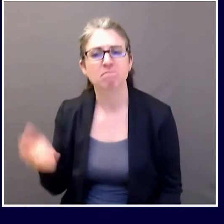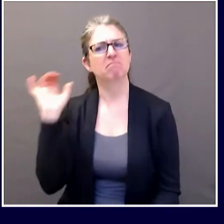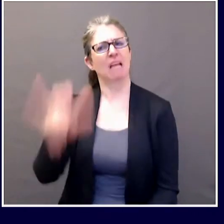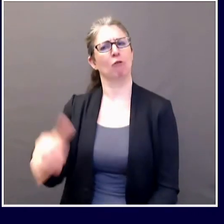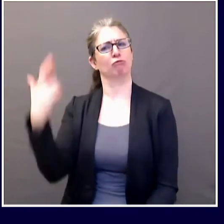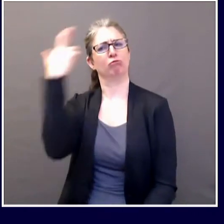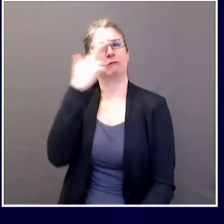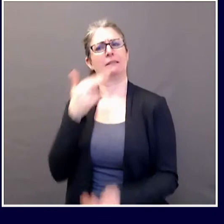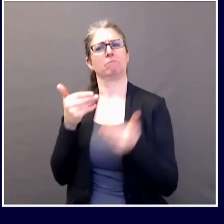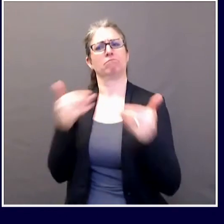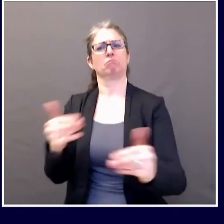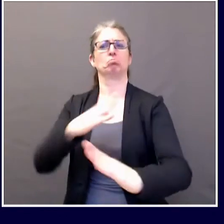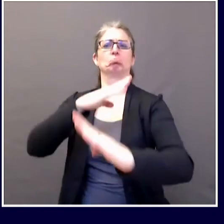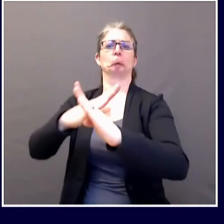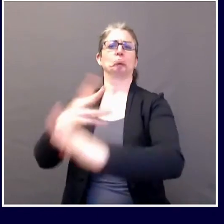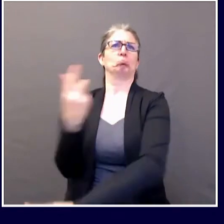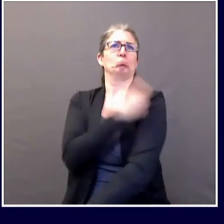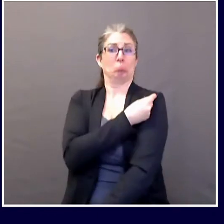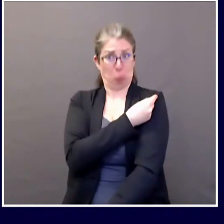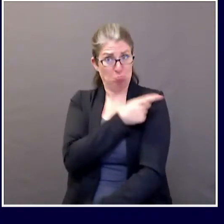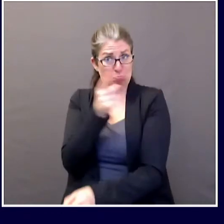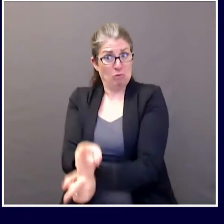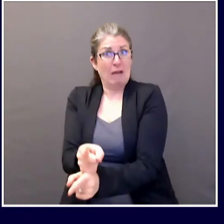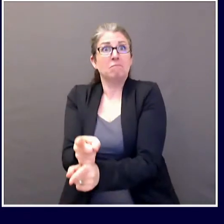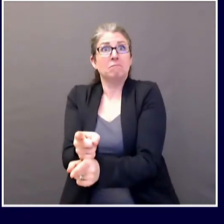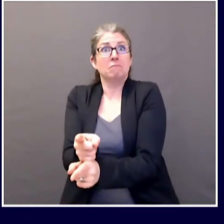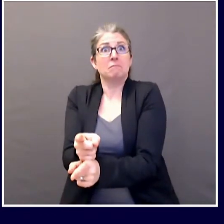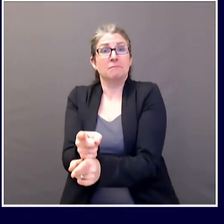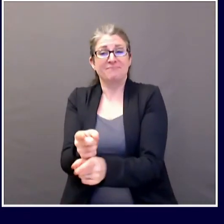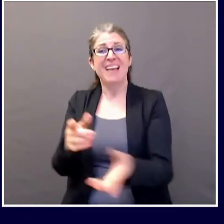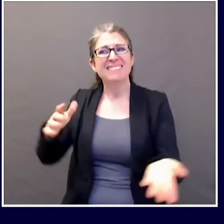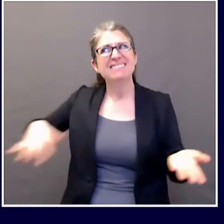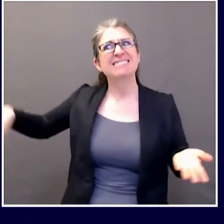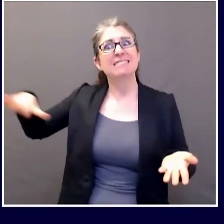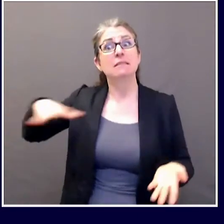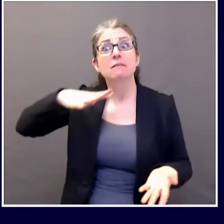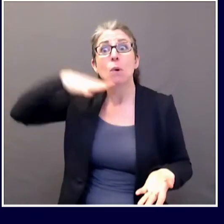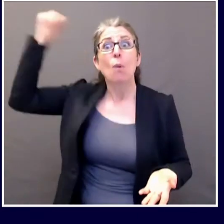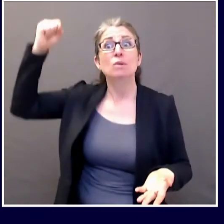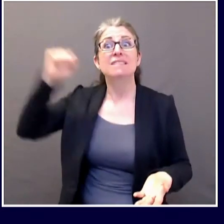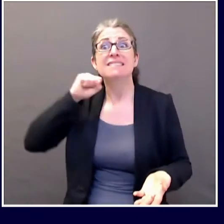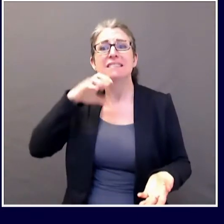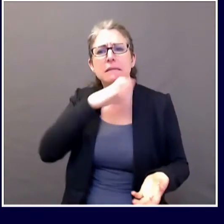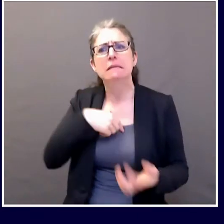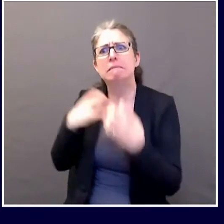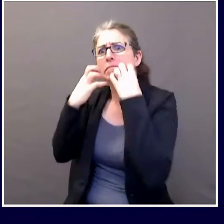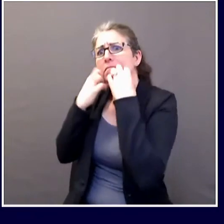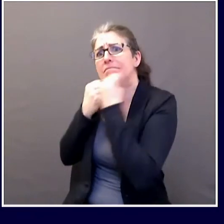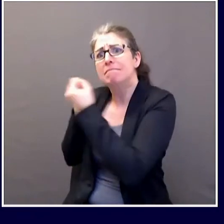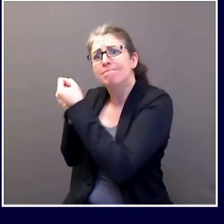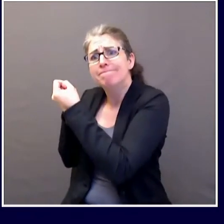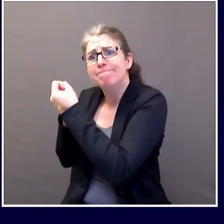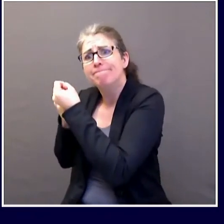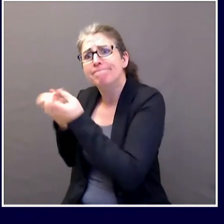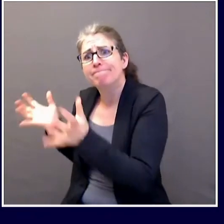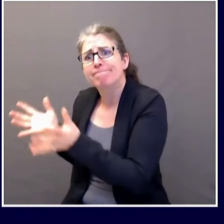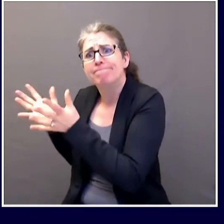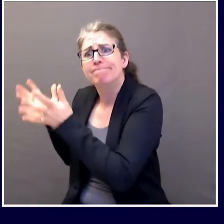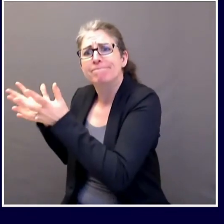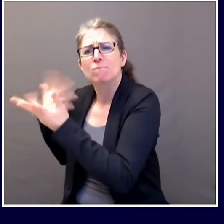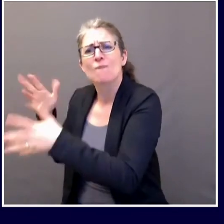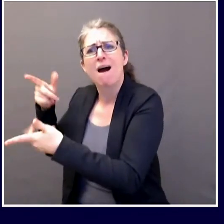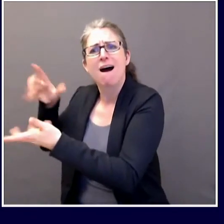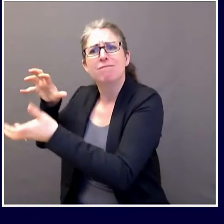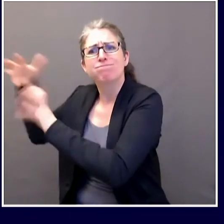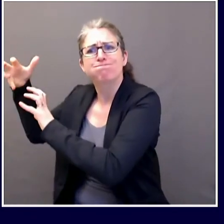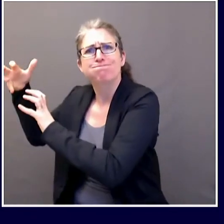alive. And on that score, the J&J vaccine performs just as well as the